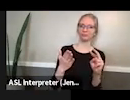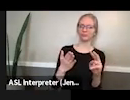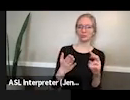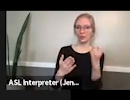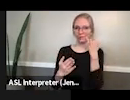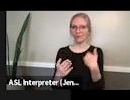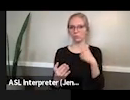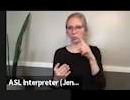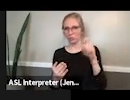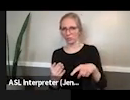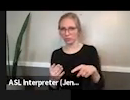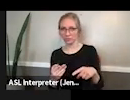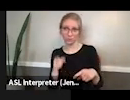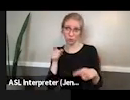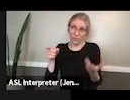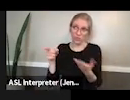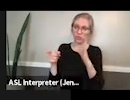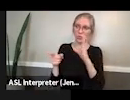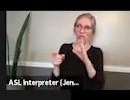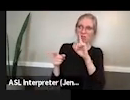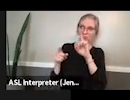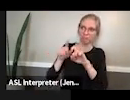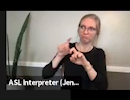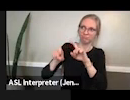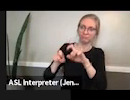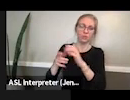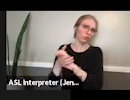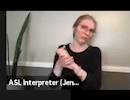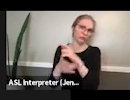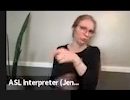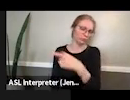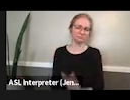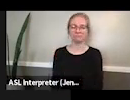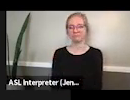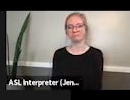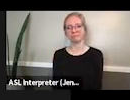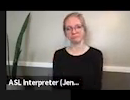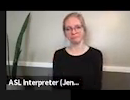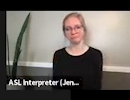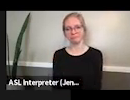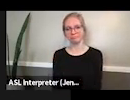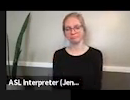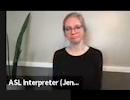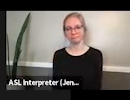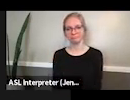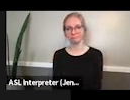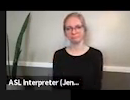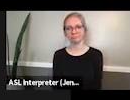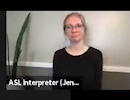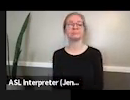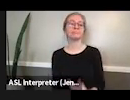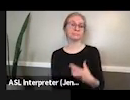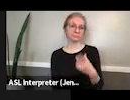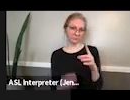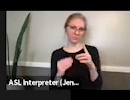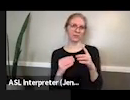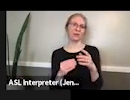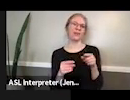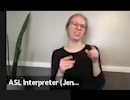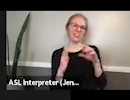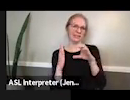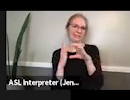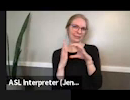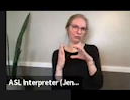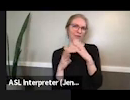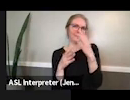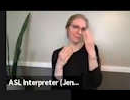this. You're here, so congrats to you. We're going to talk about one more section of information in the slides, and then we'll